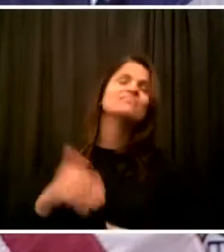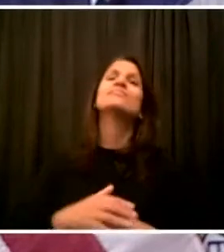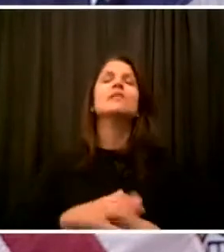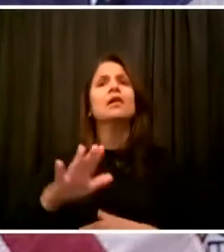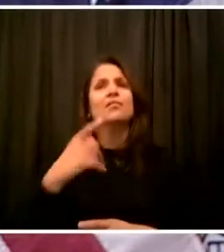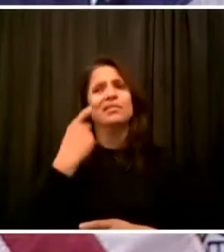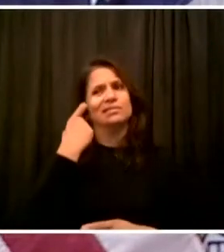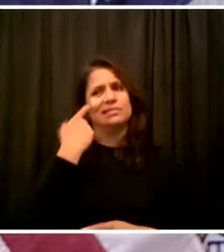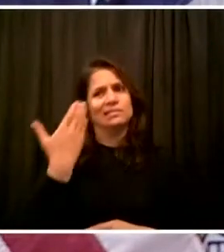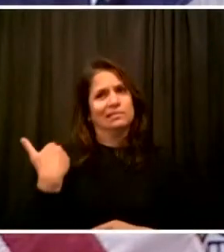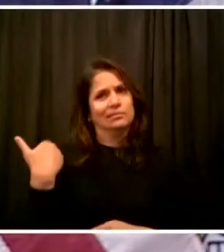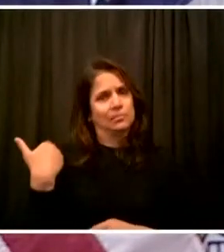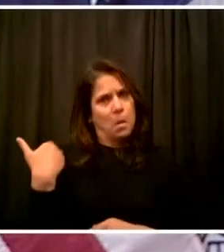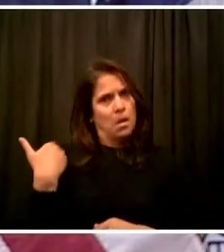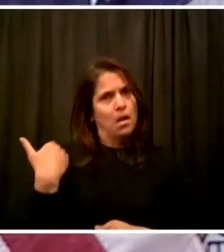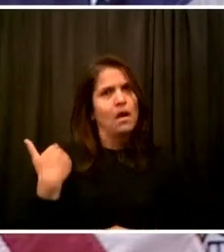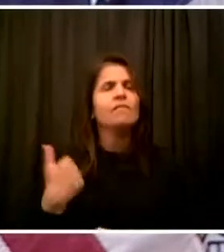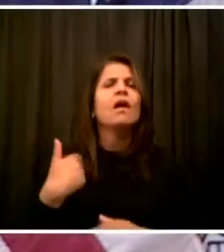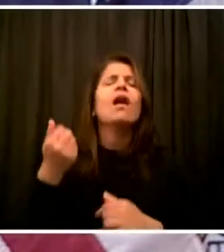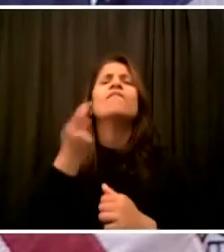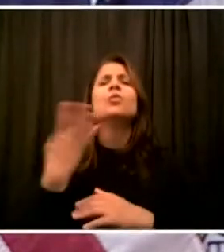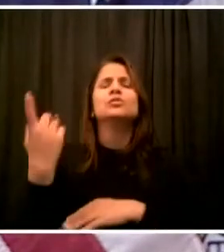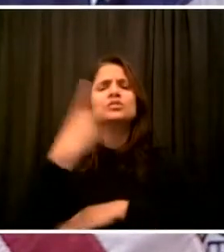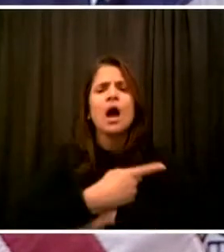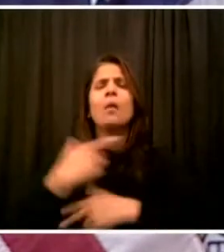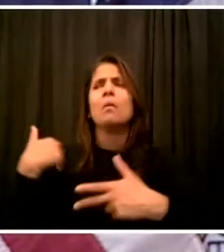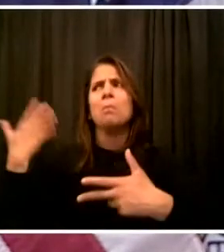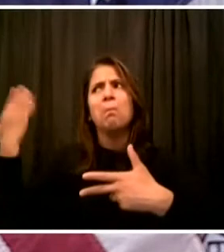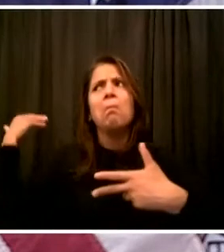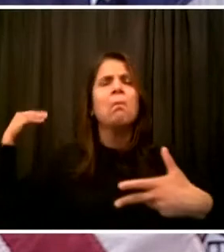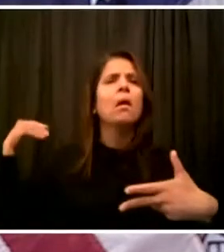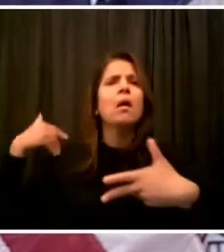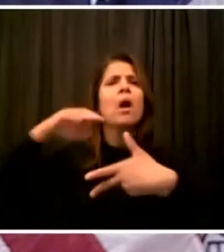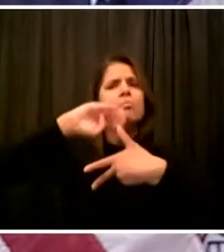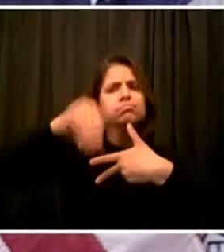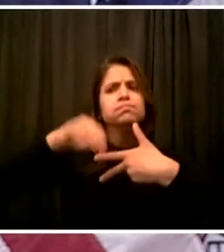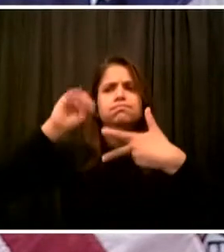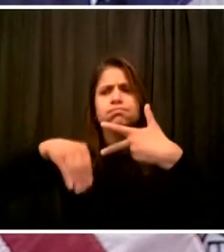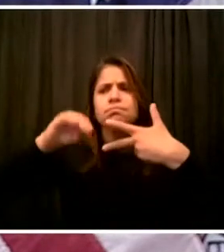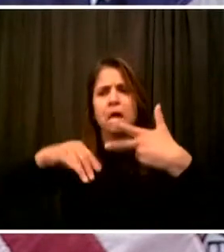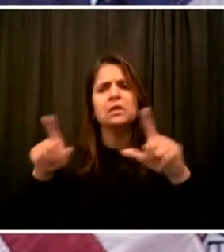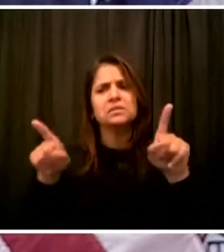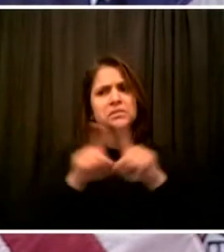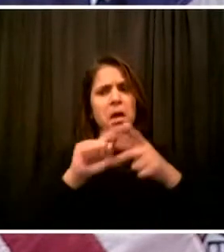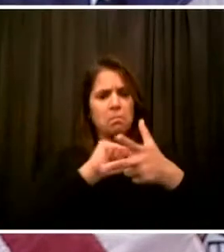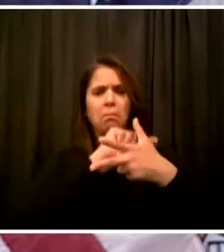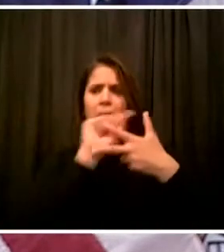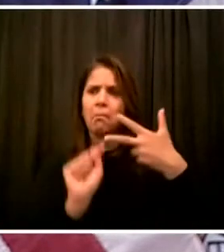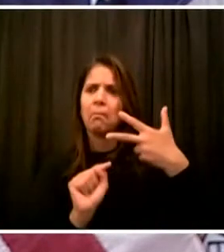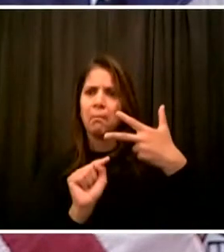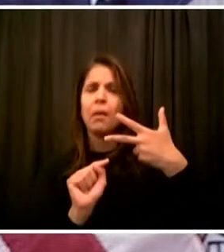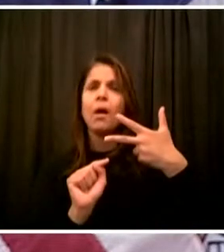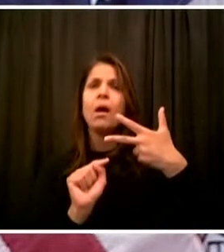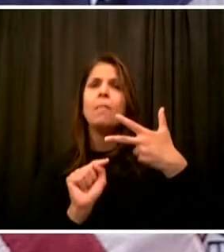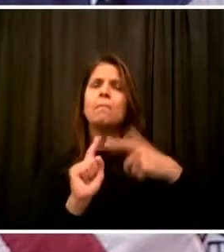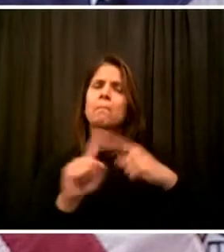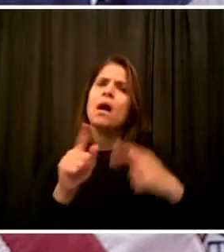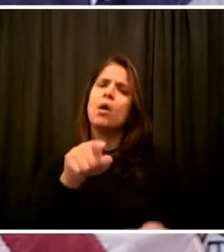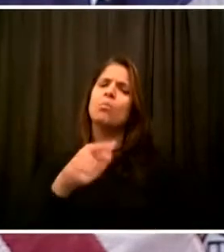that fit into your hope to have New York City be more on course with beginning